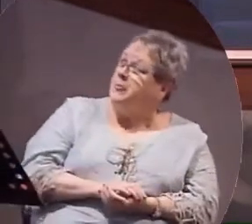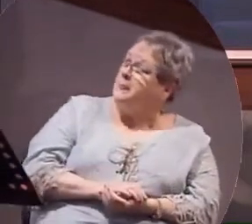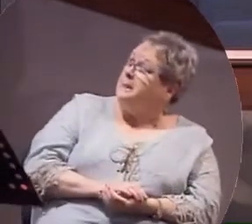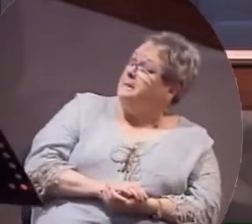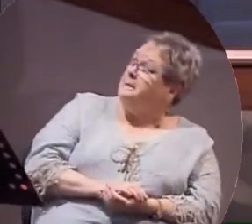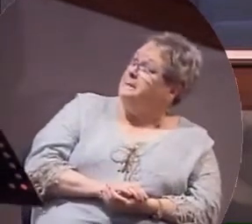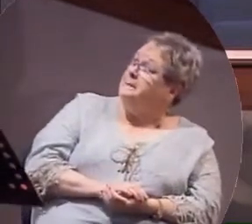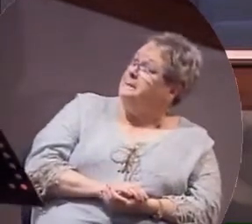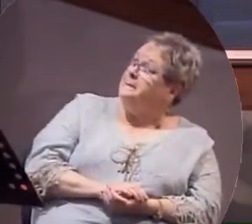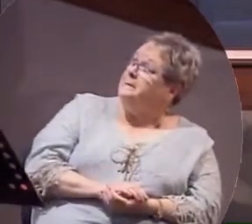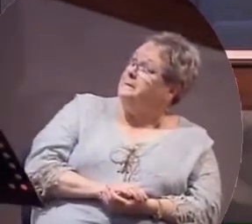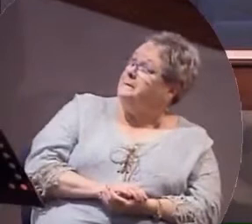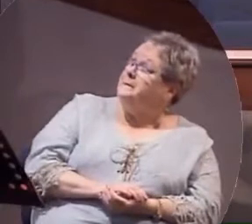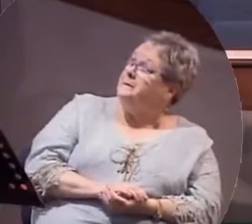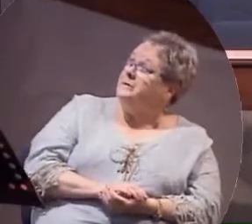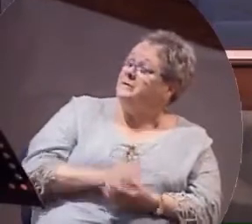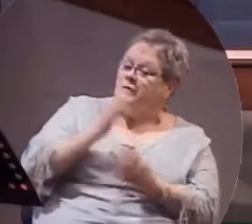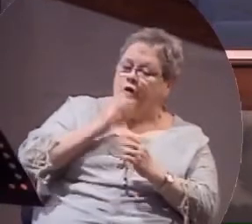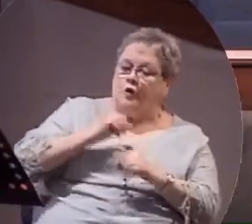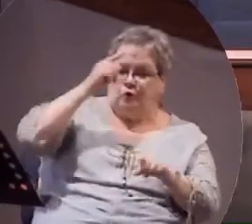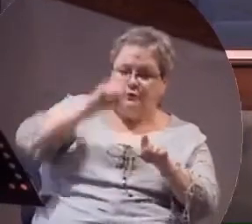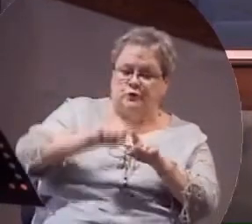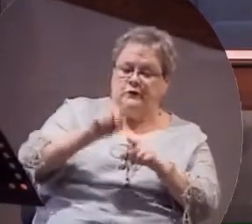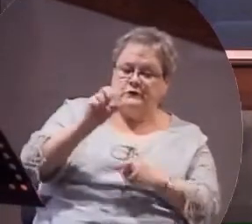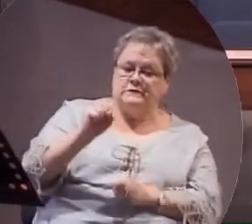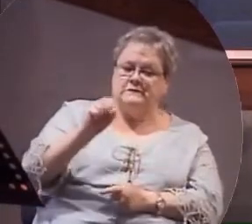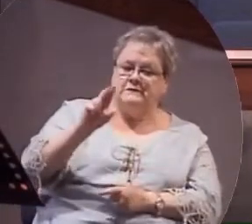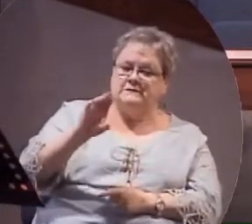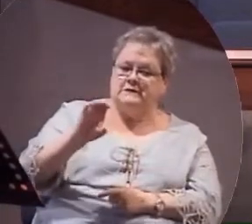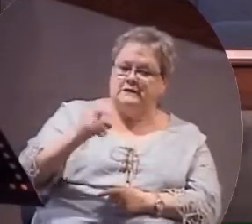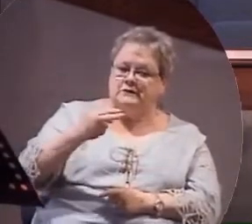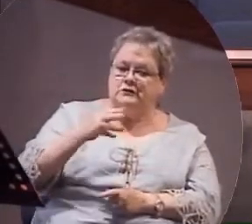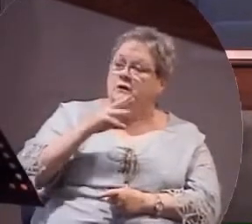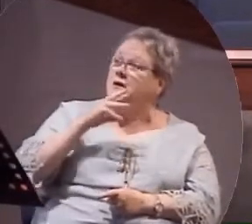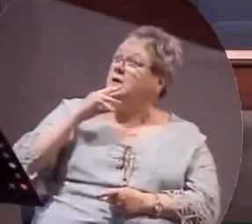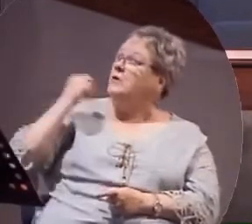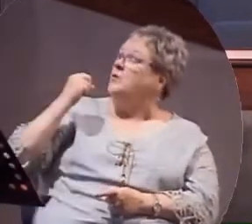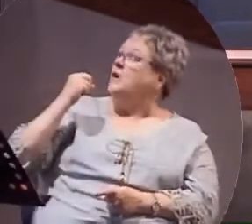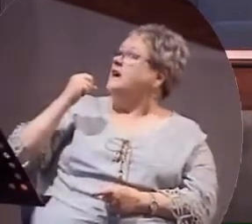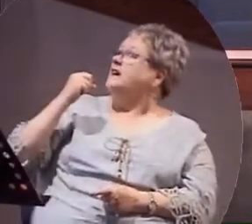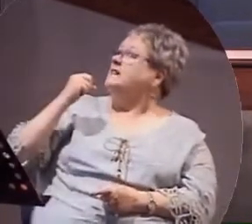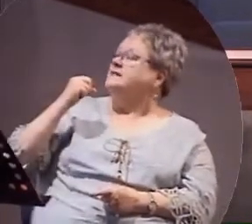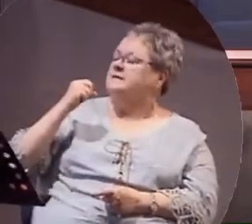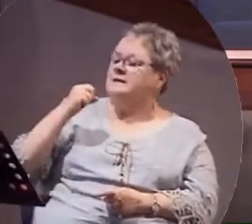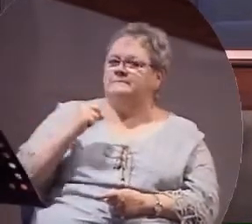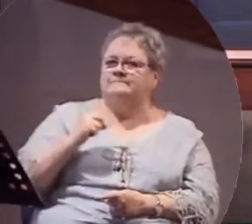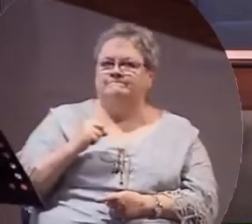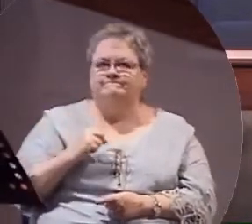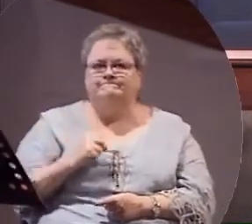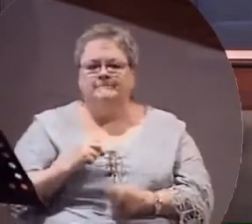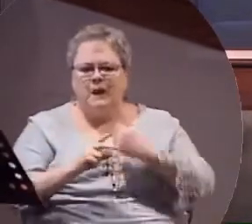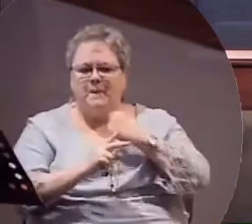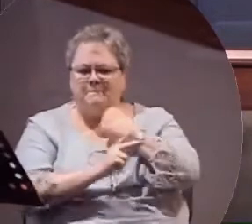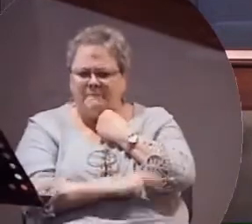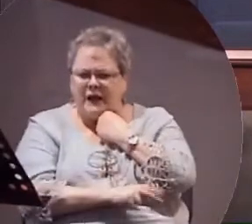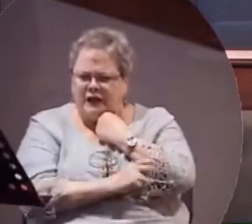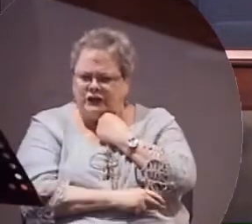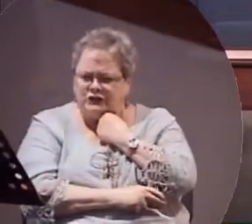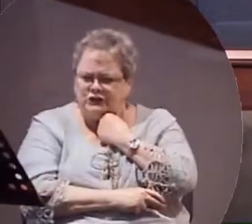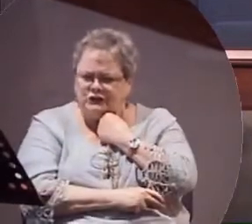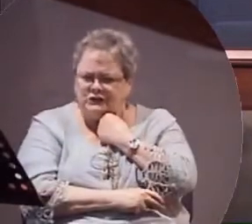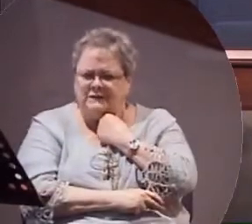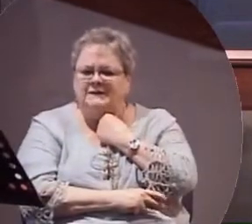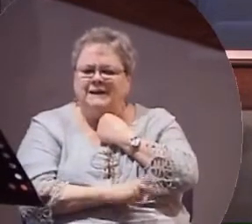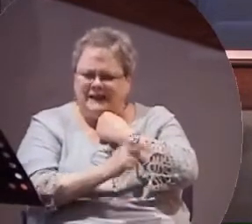brother Such a sinner, but old brother Such was sentenced. Now, what do I mean by that? Well, the